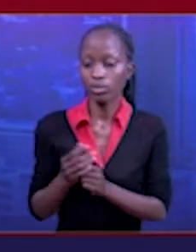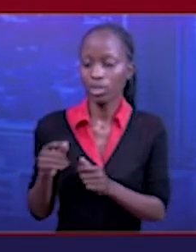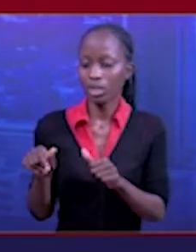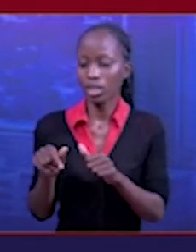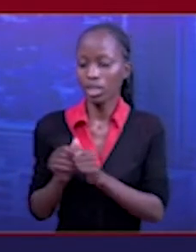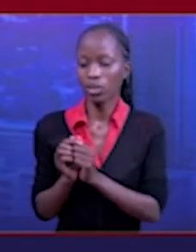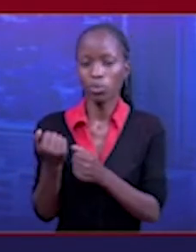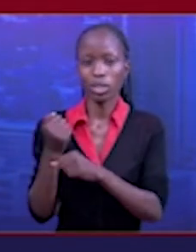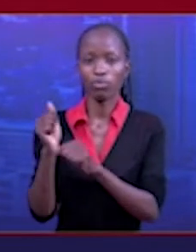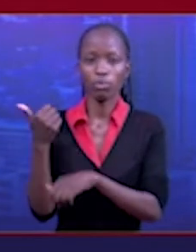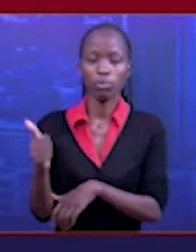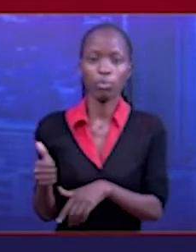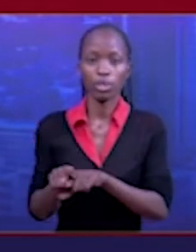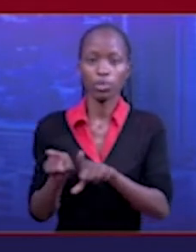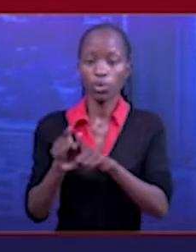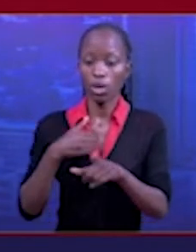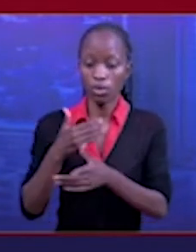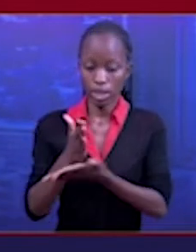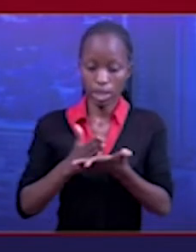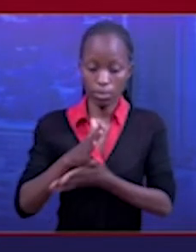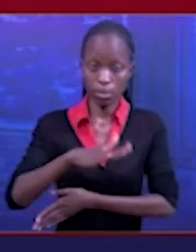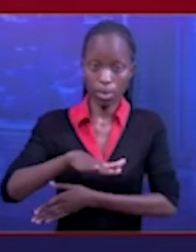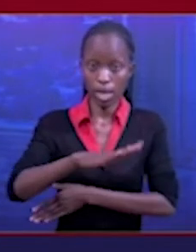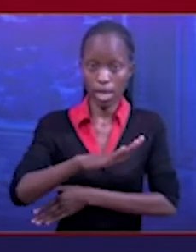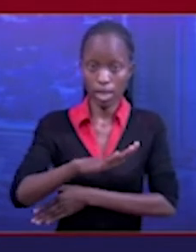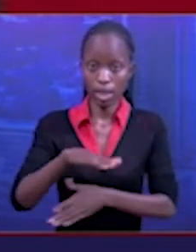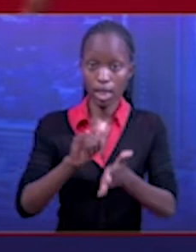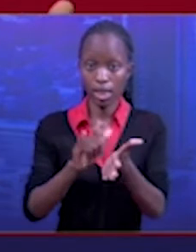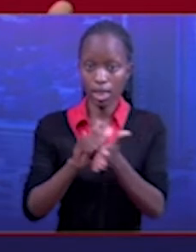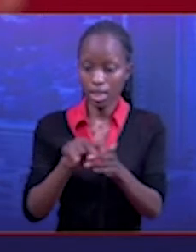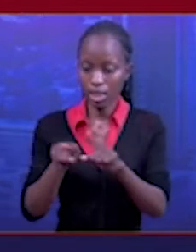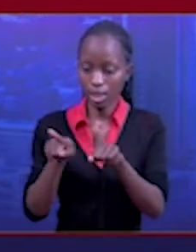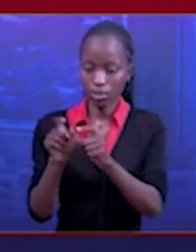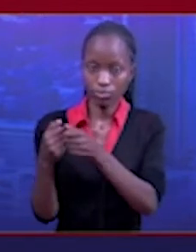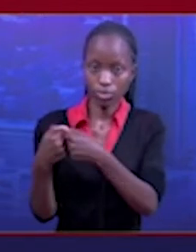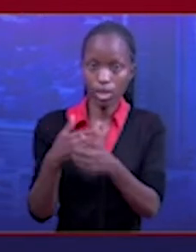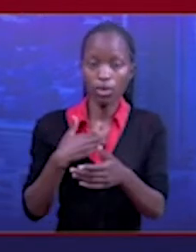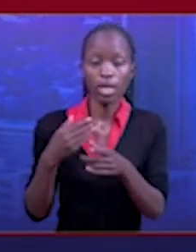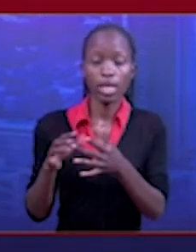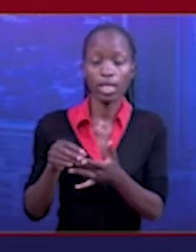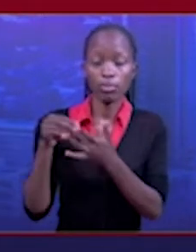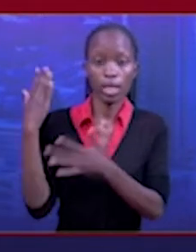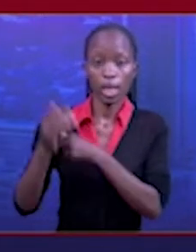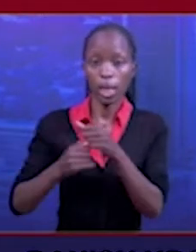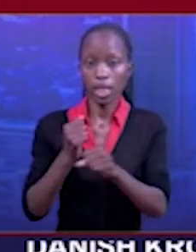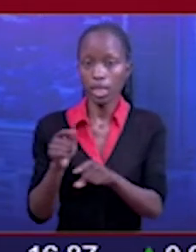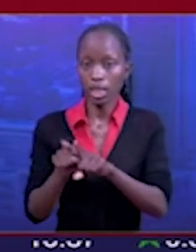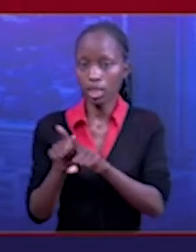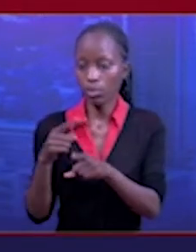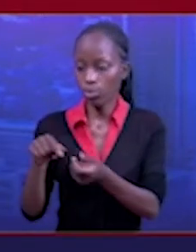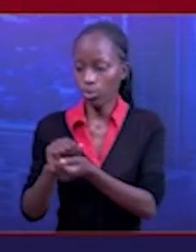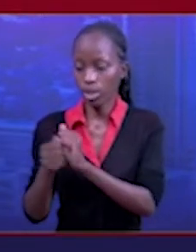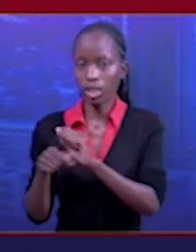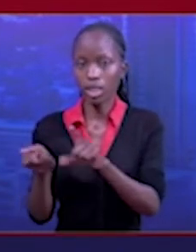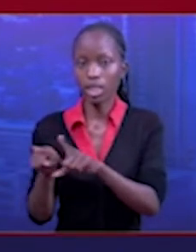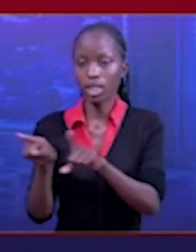There's still some sectors, industries that have still struggled, especially last year. We are seeing that changing, especially on the side